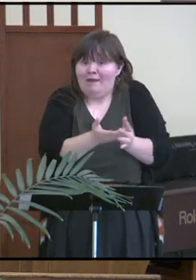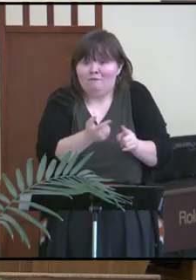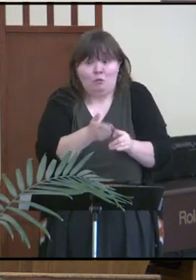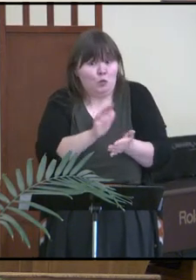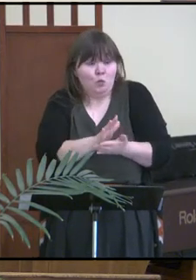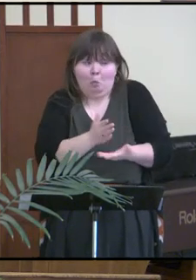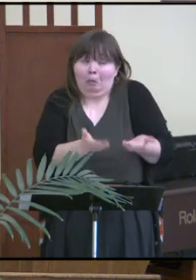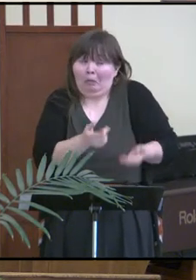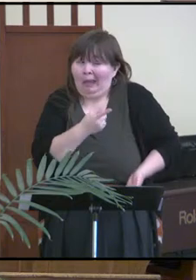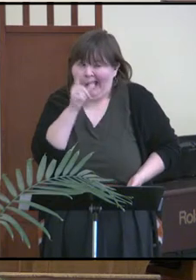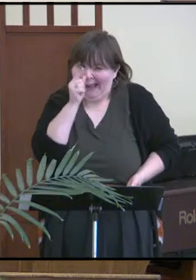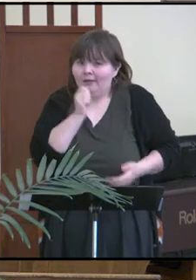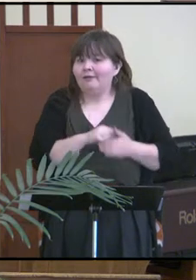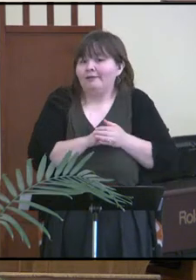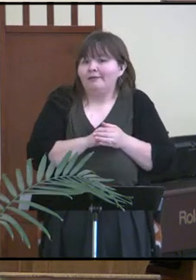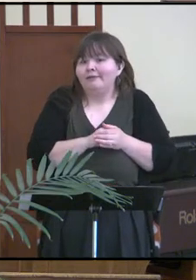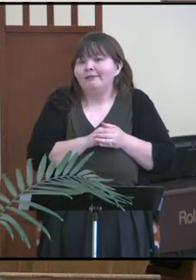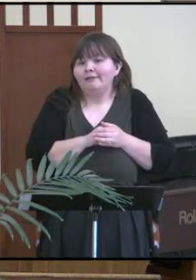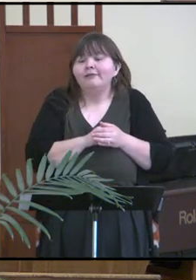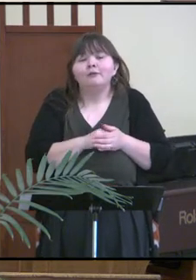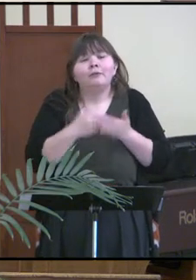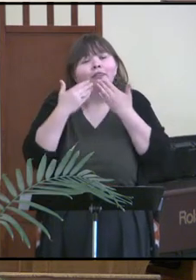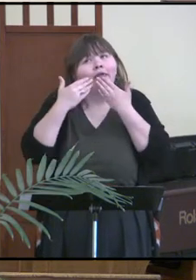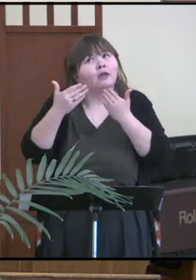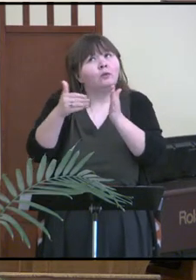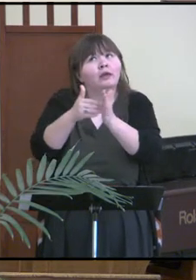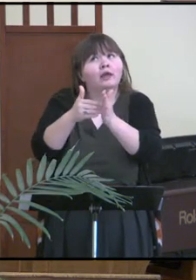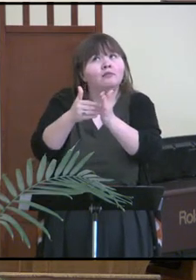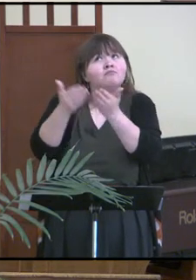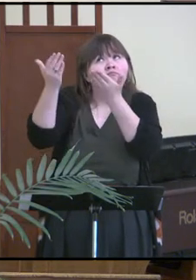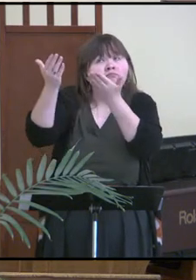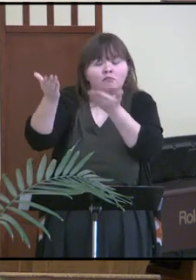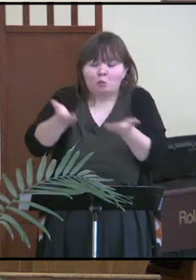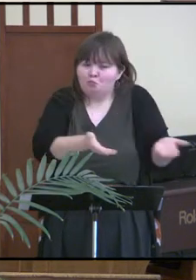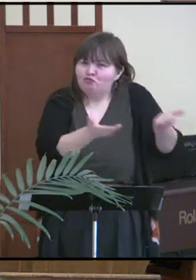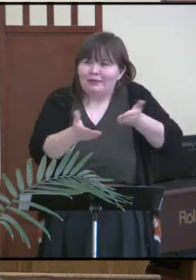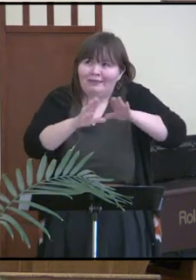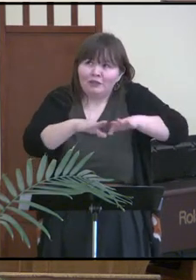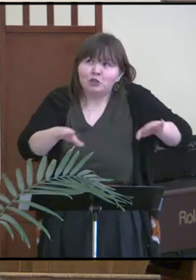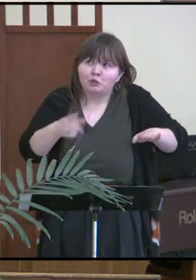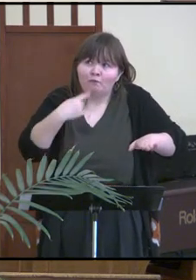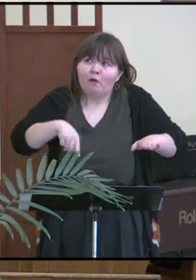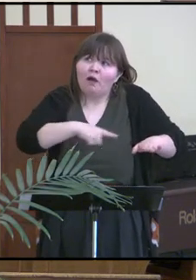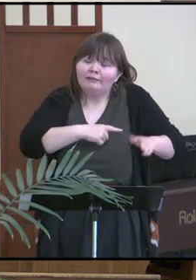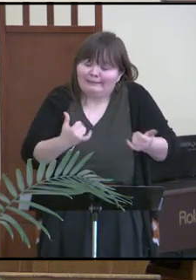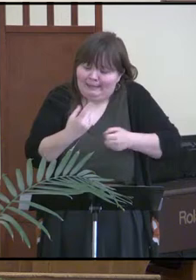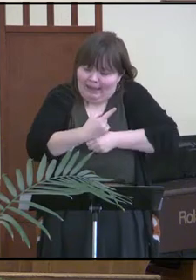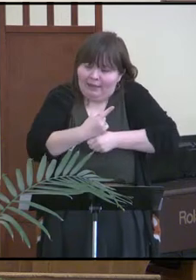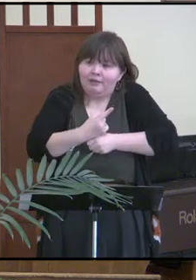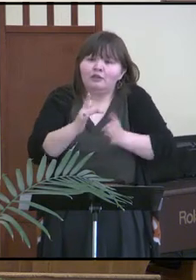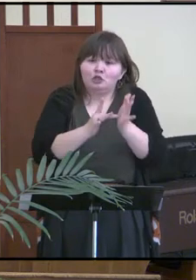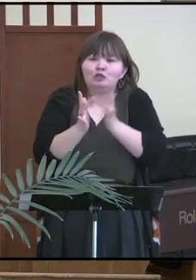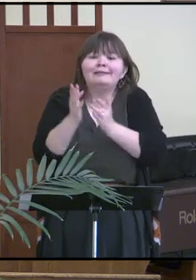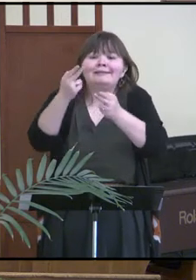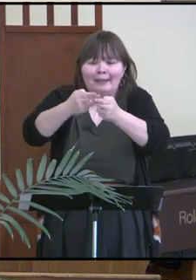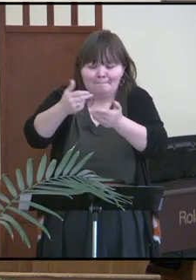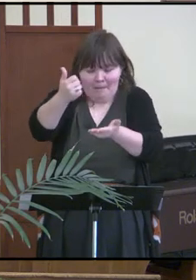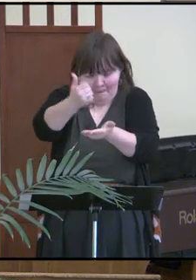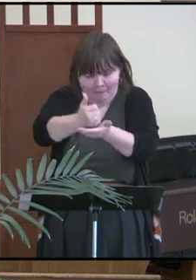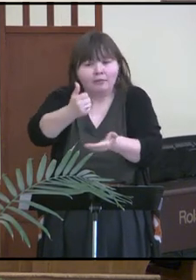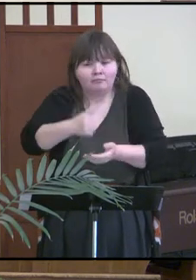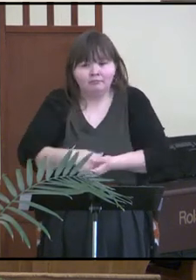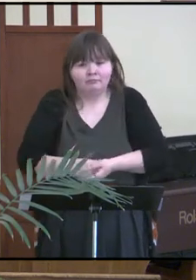school, too. So we thank you again for having them and bringing them here to us today. In Jesus' name,